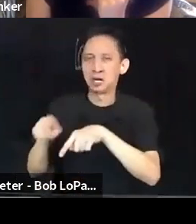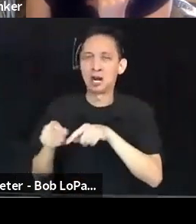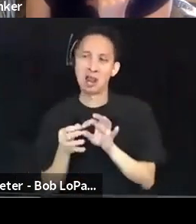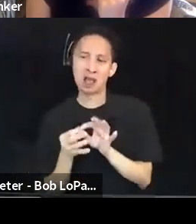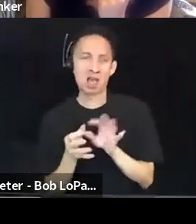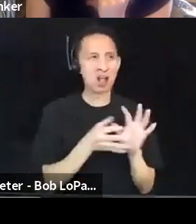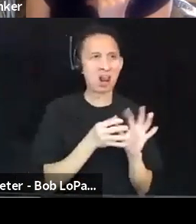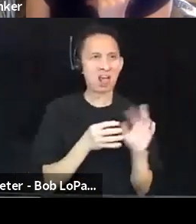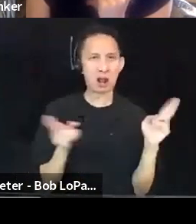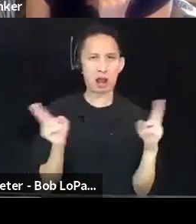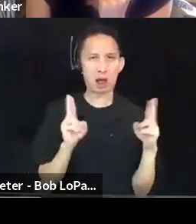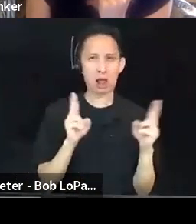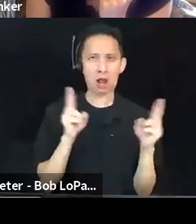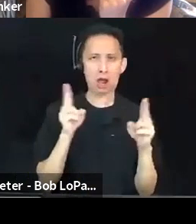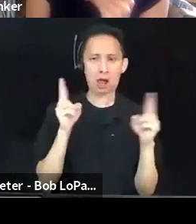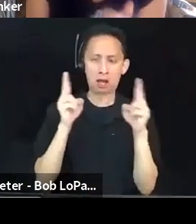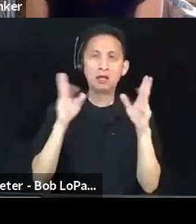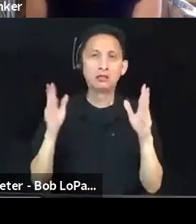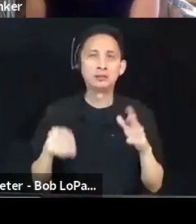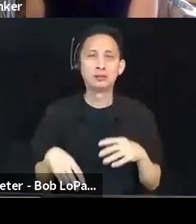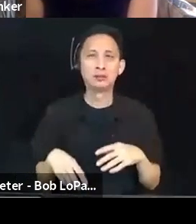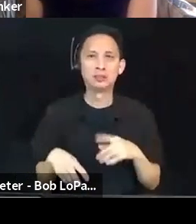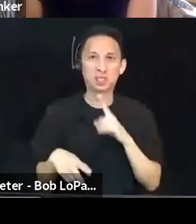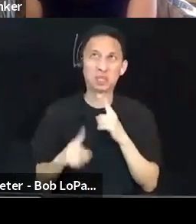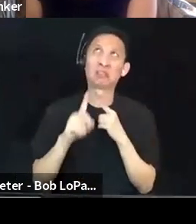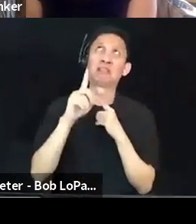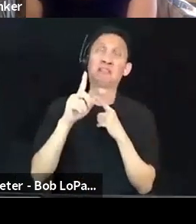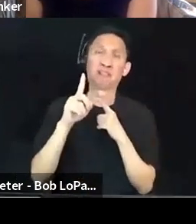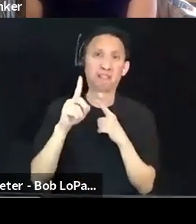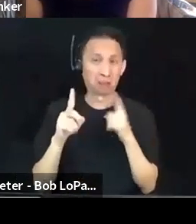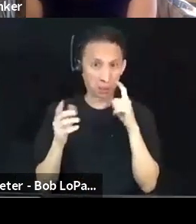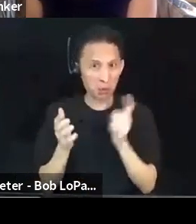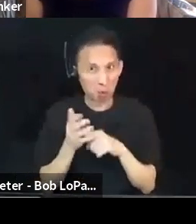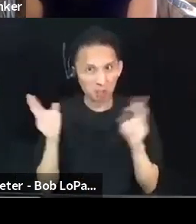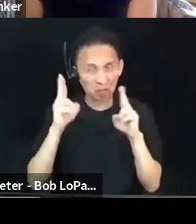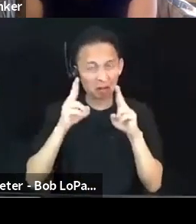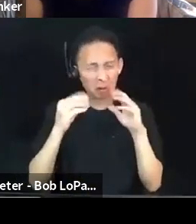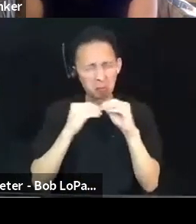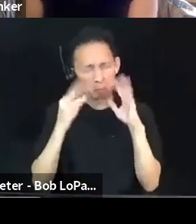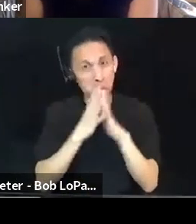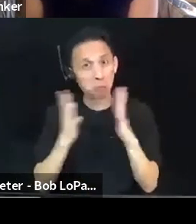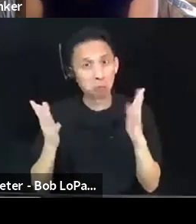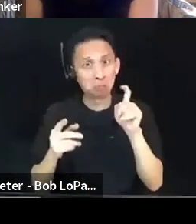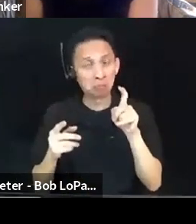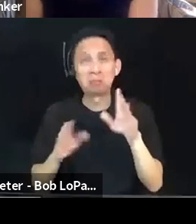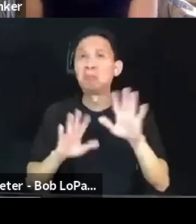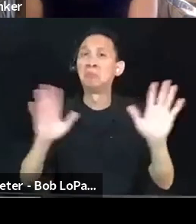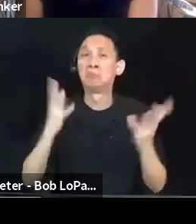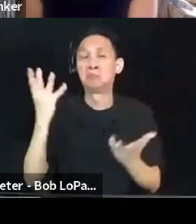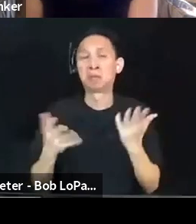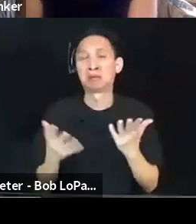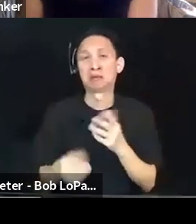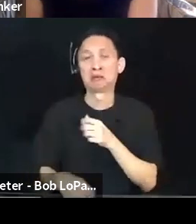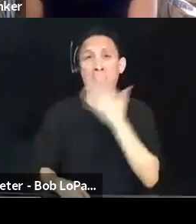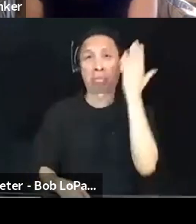what one is bidding up to, right? And then the question is, you know, is there a possibility of pulling back from